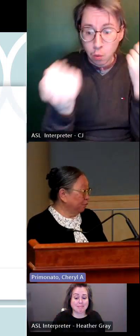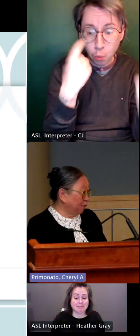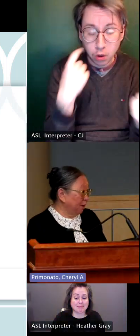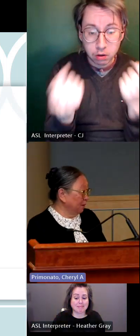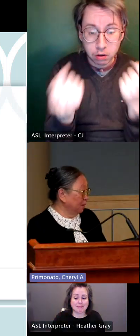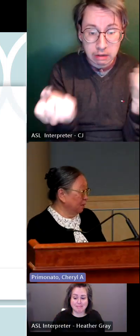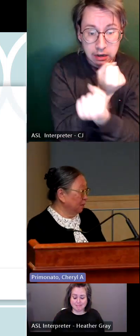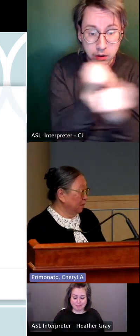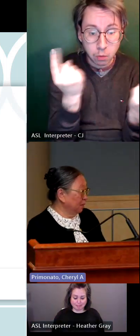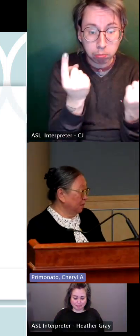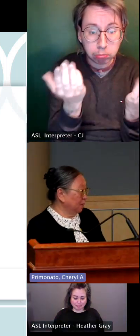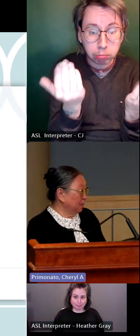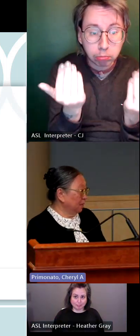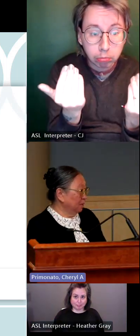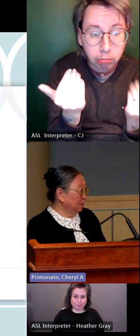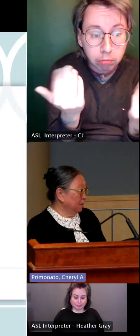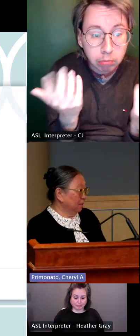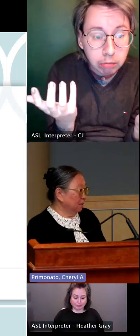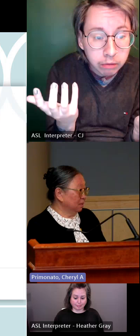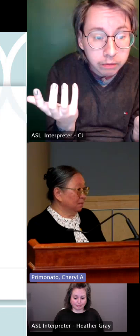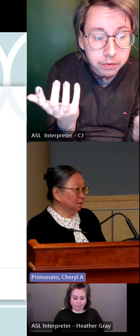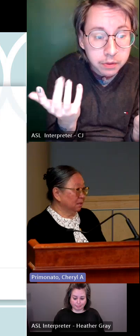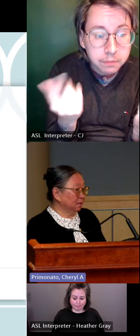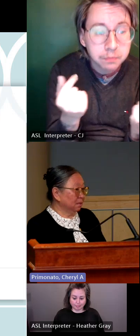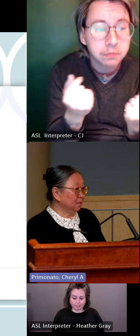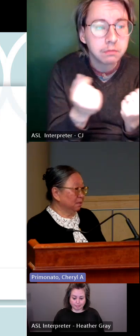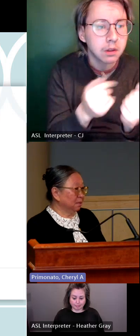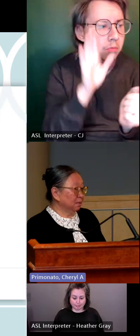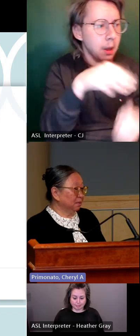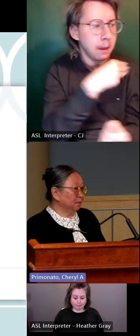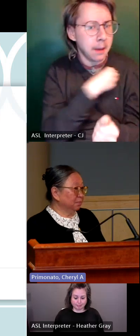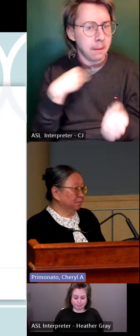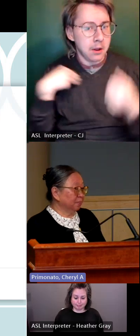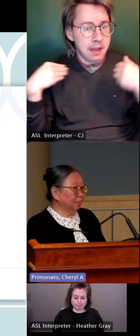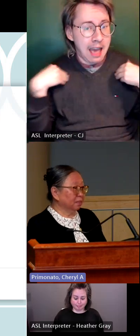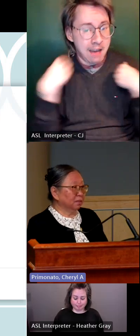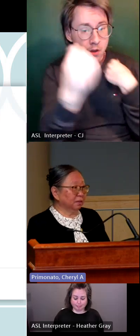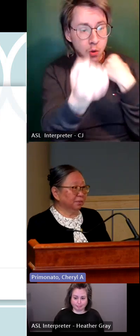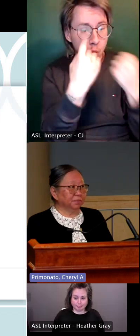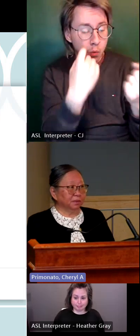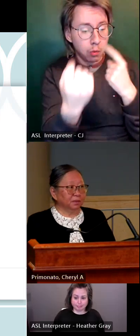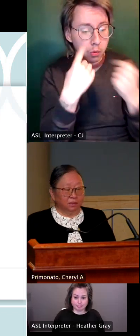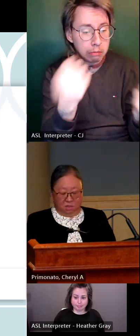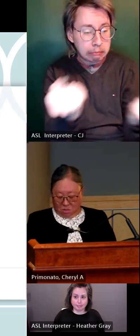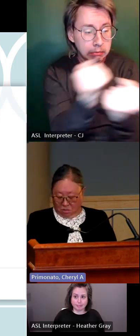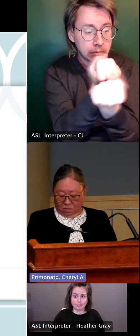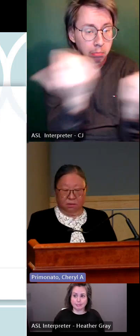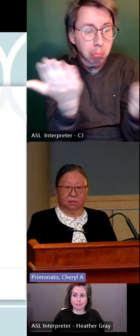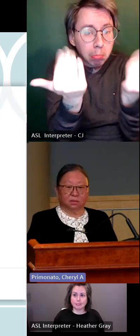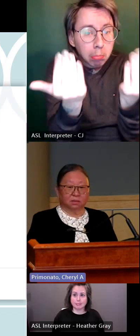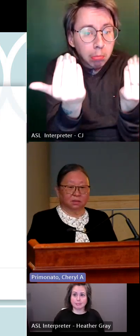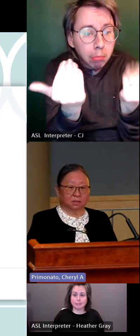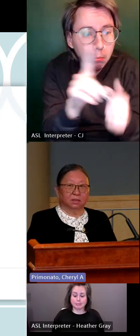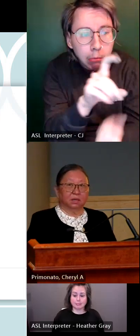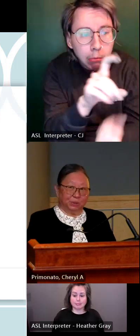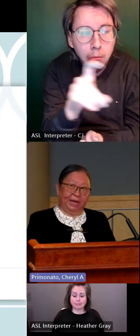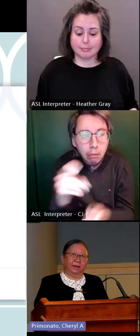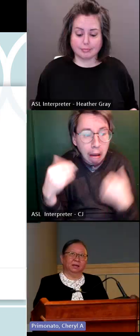The subcommittee members, any questions? Board members? Any